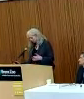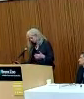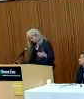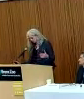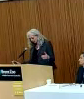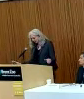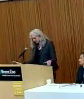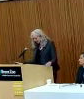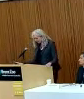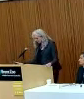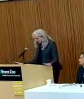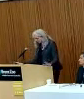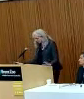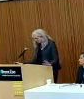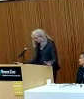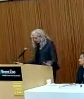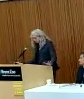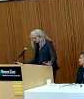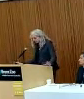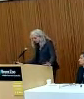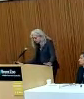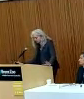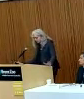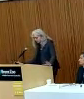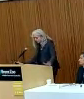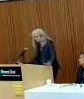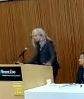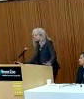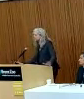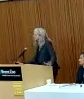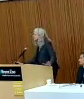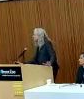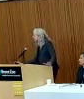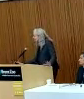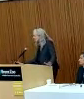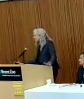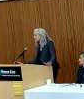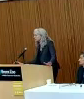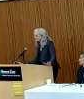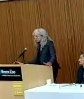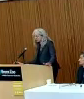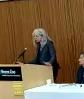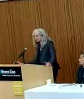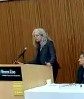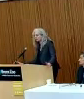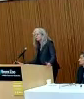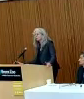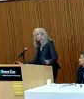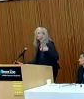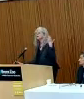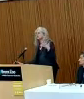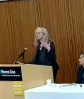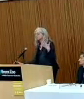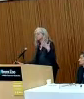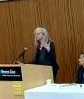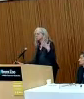system right and that you know for whatever re you know the Myriad of reasons that that has happened across the state we in a moment